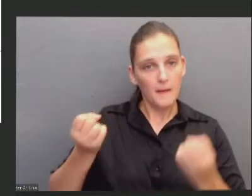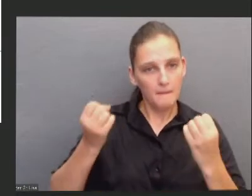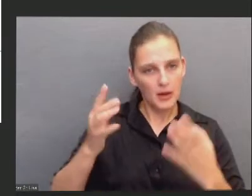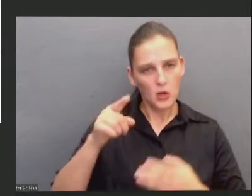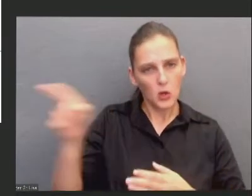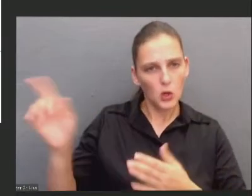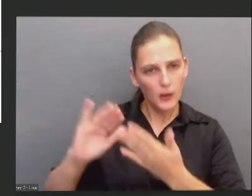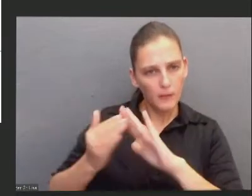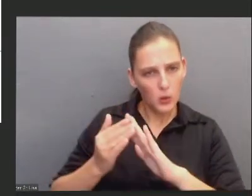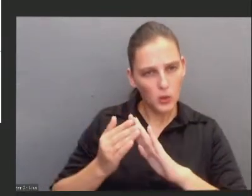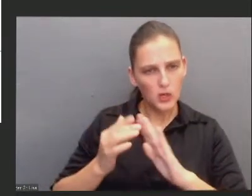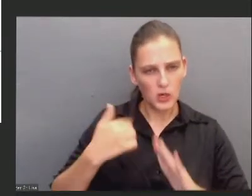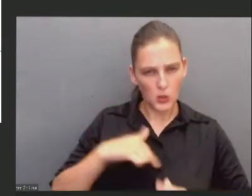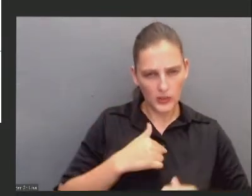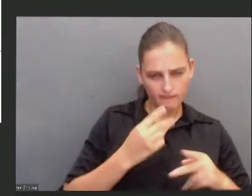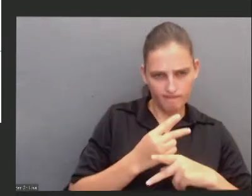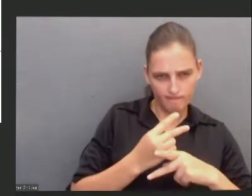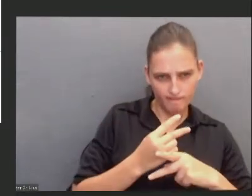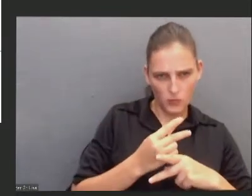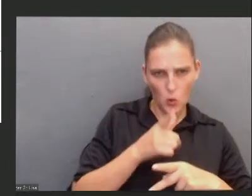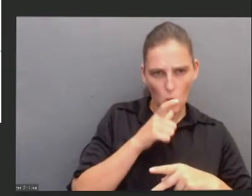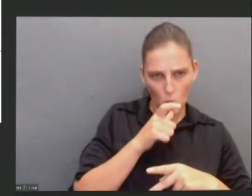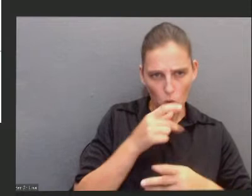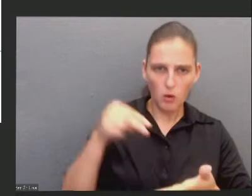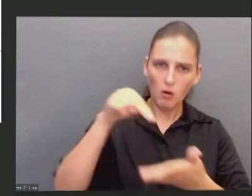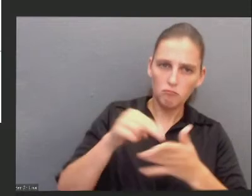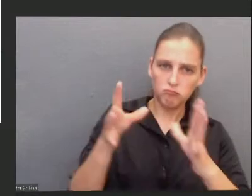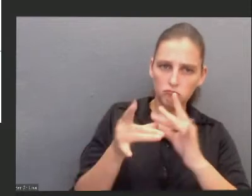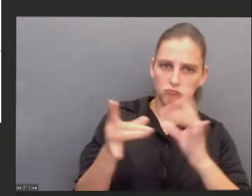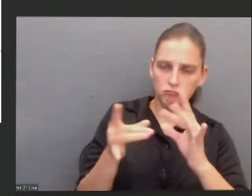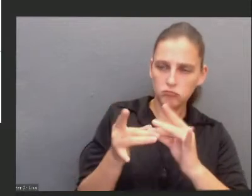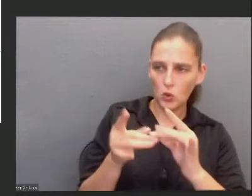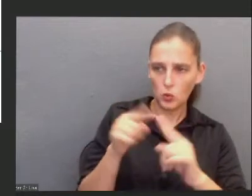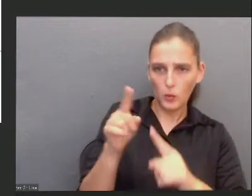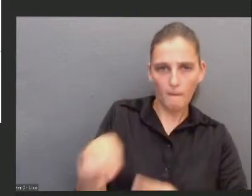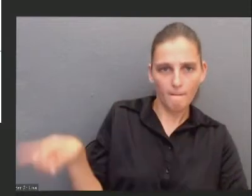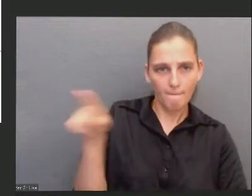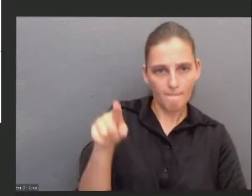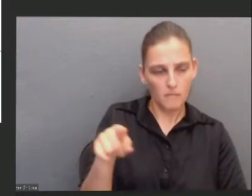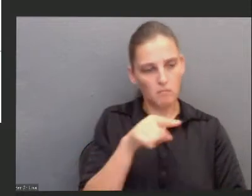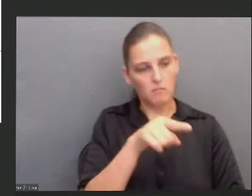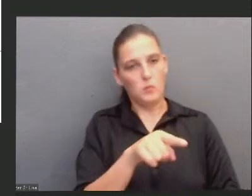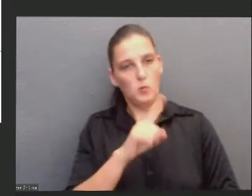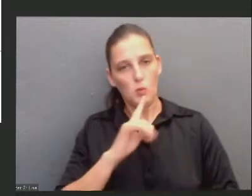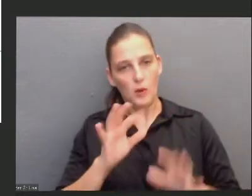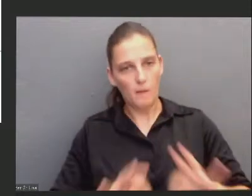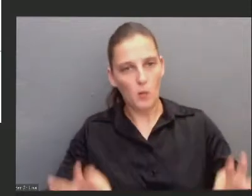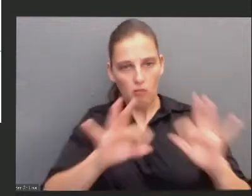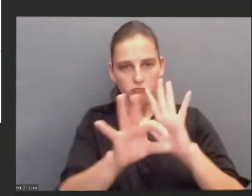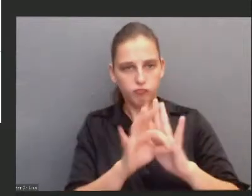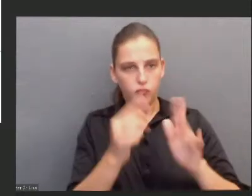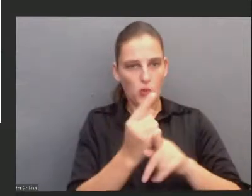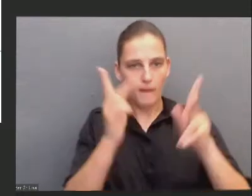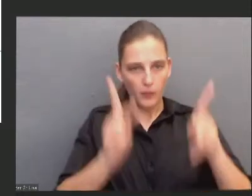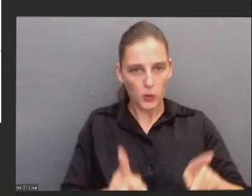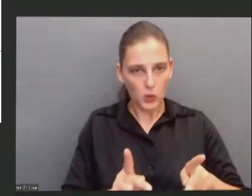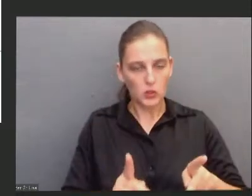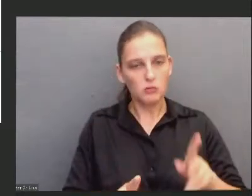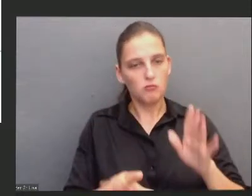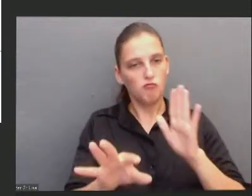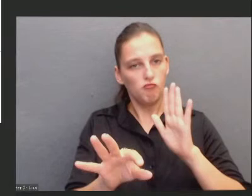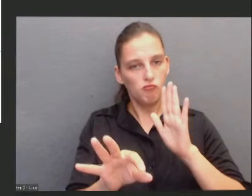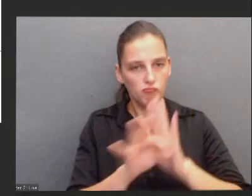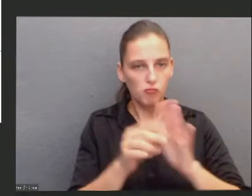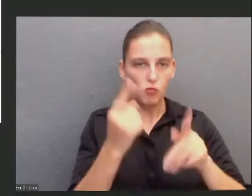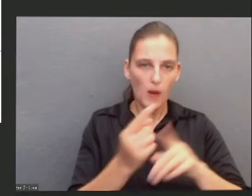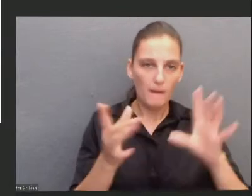the message and the messengers. So we want to make sure that we've learned a lesson here and that this continues and amplifies over